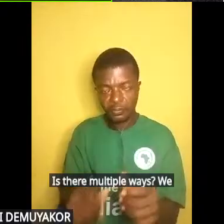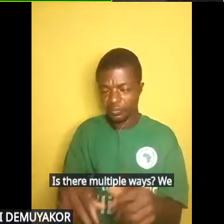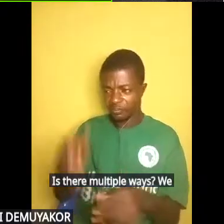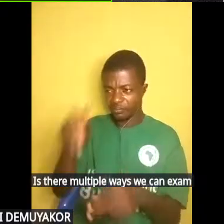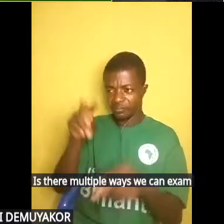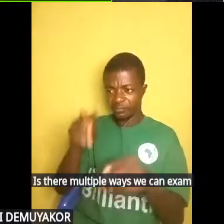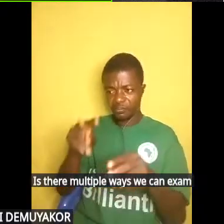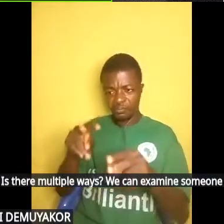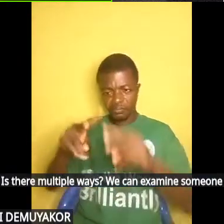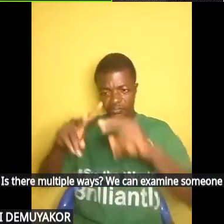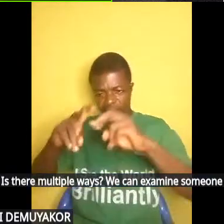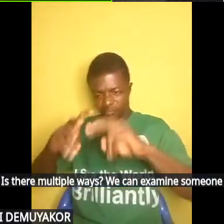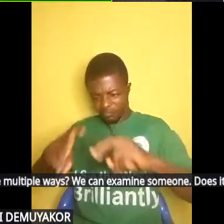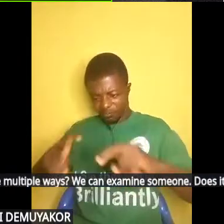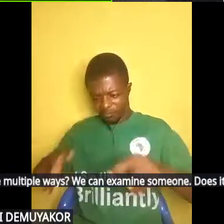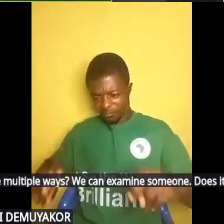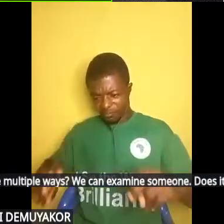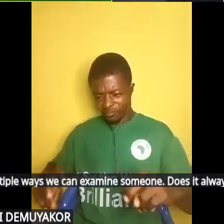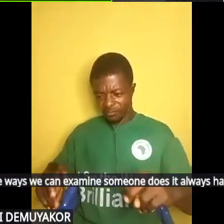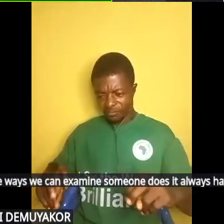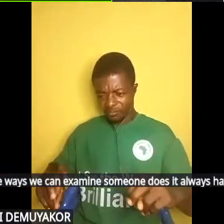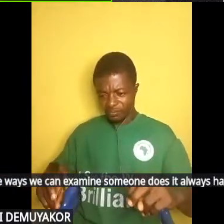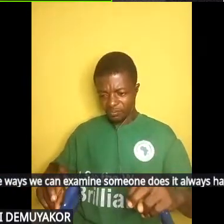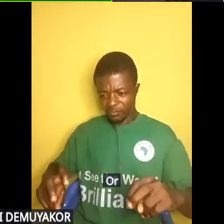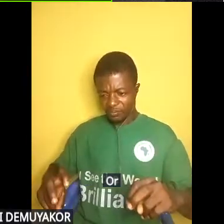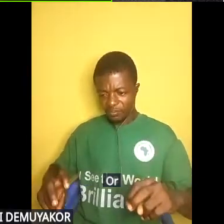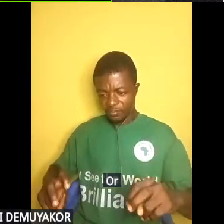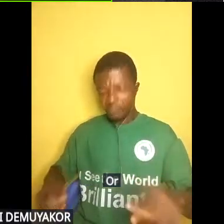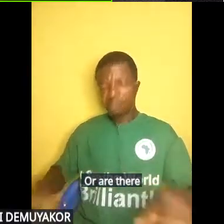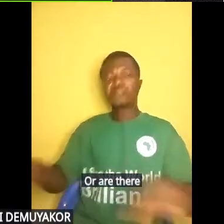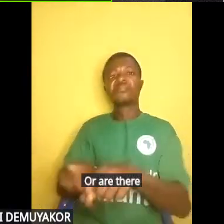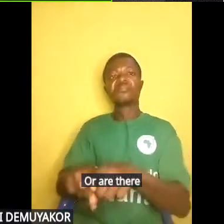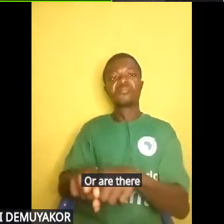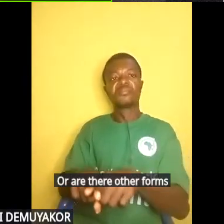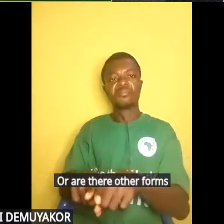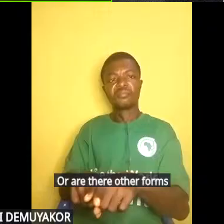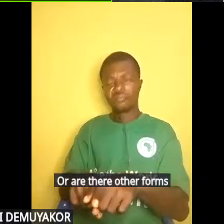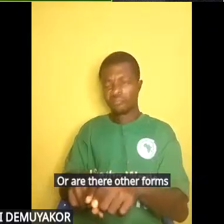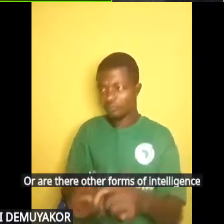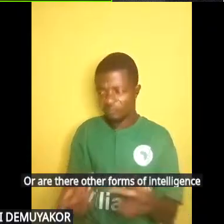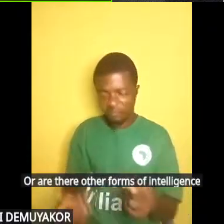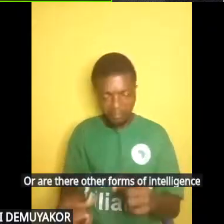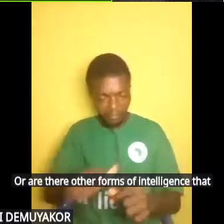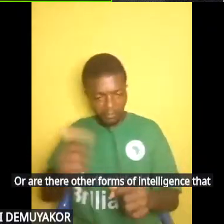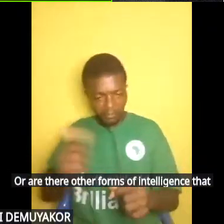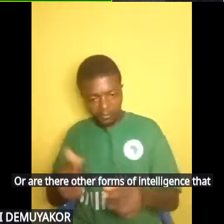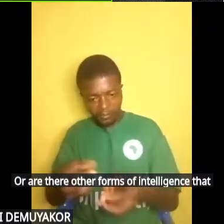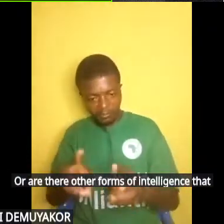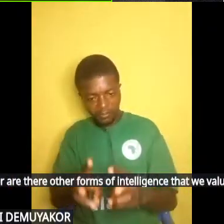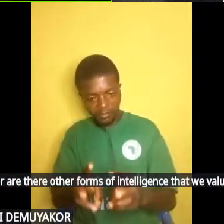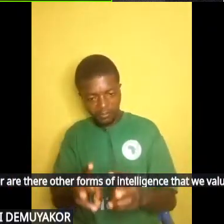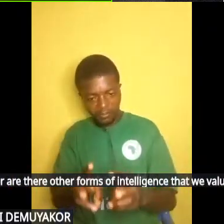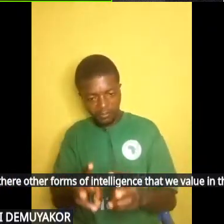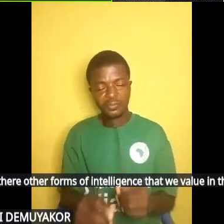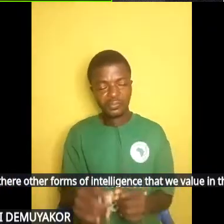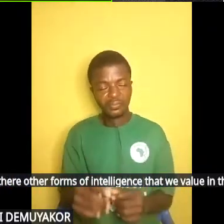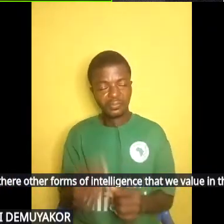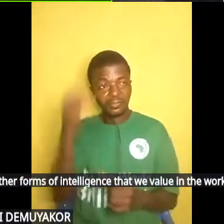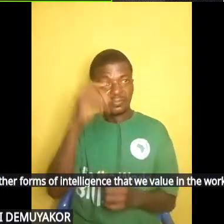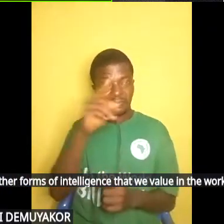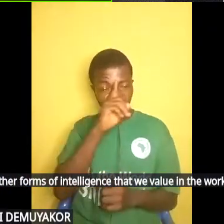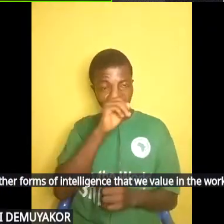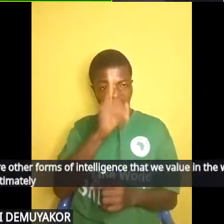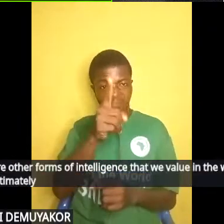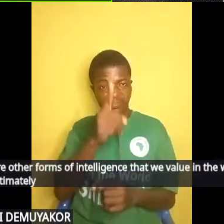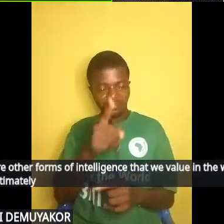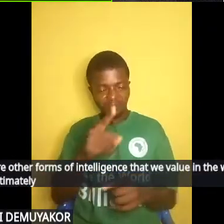someone? Does it always have to be written? Or are there other forms of intelligence that we value in the workplace? Because ultimately,